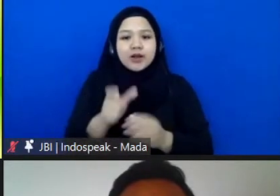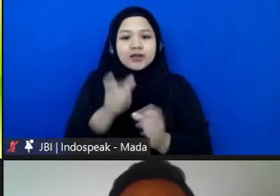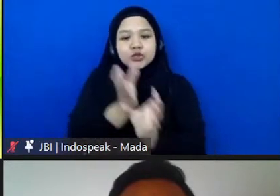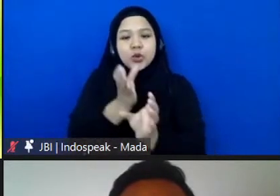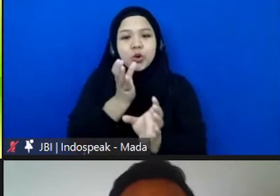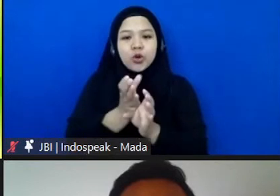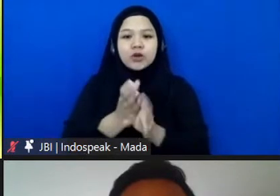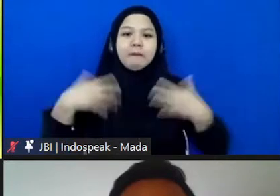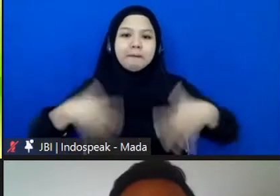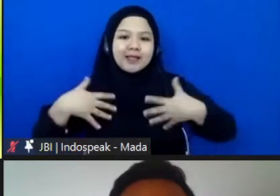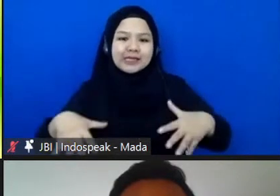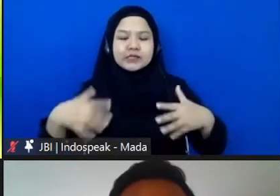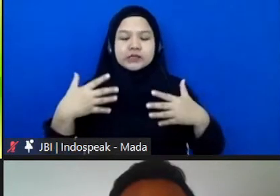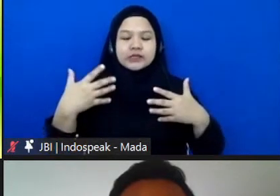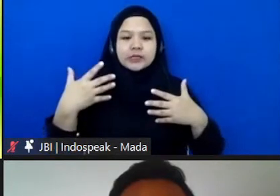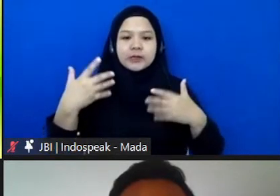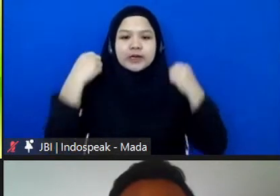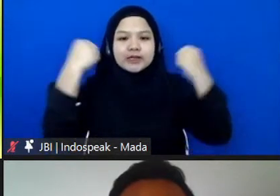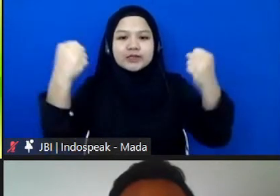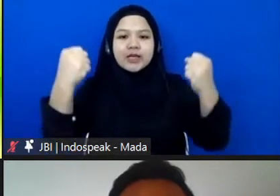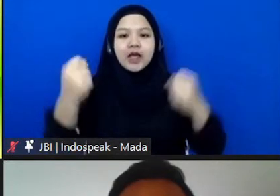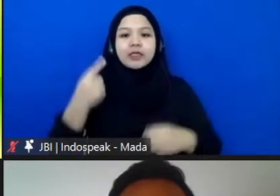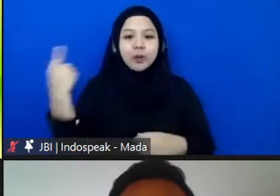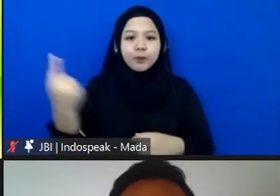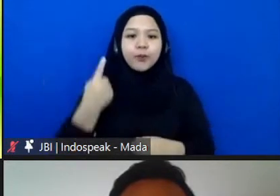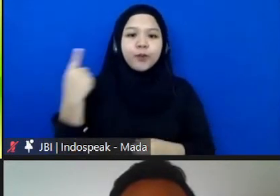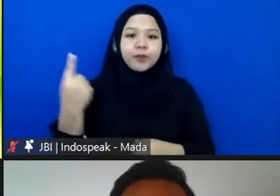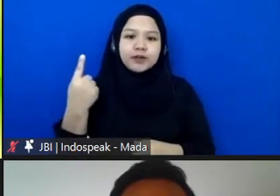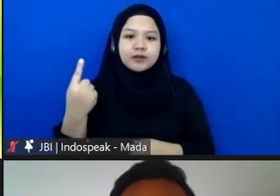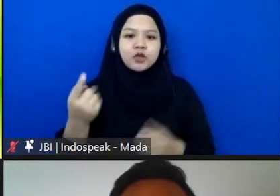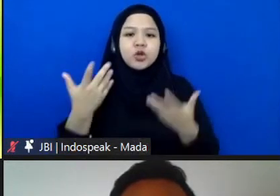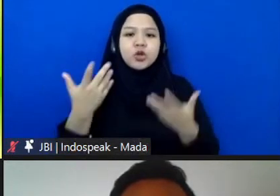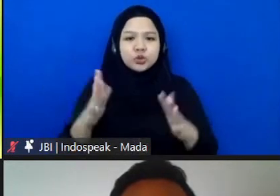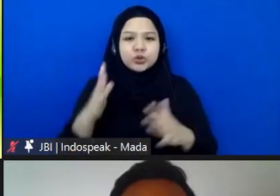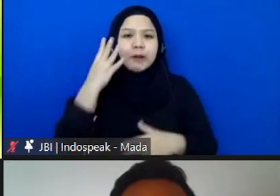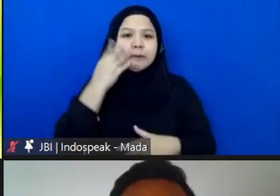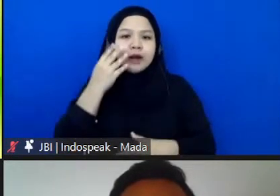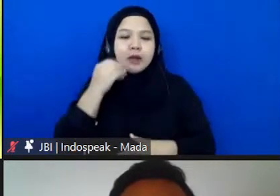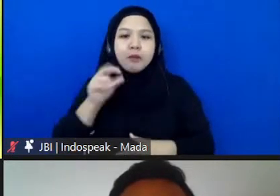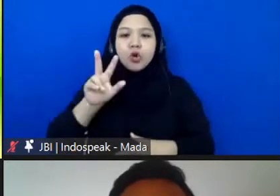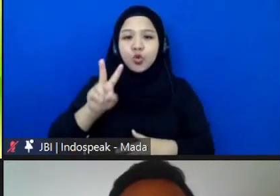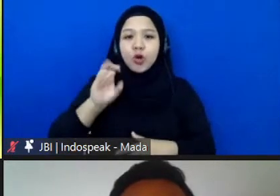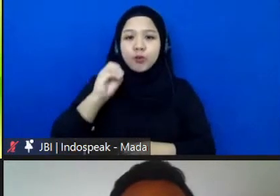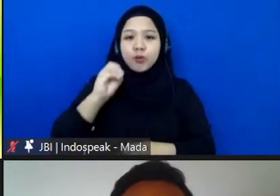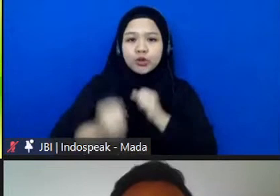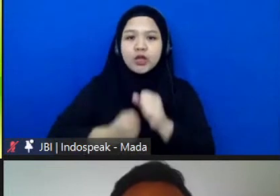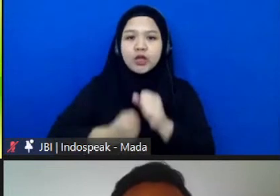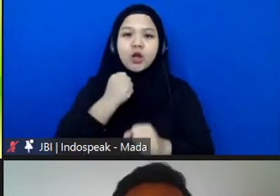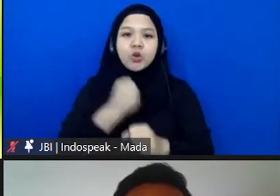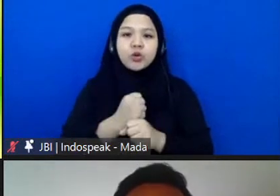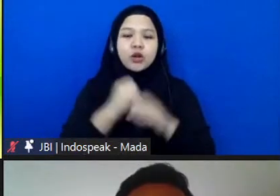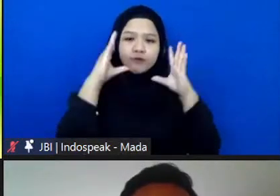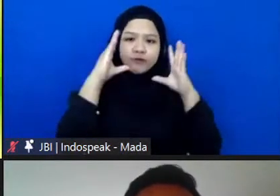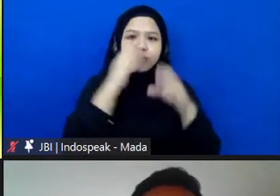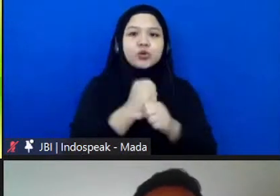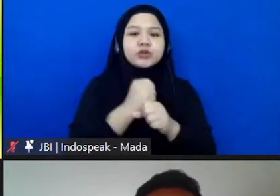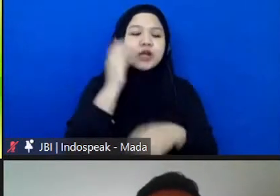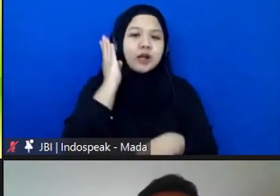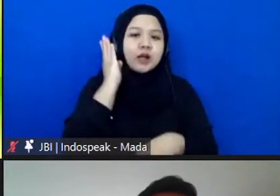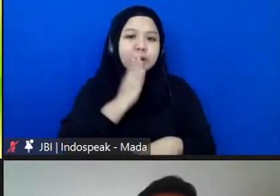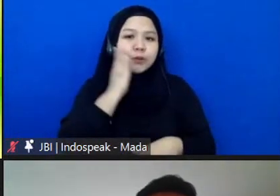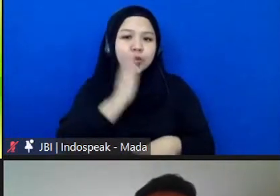professional experience. Since 2018, she has served as Senior Advisor on Gender and Youth to the World Health Organization